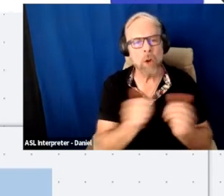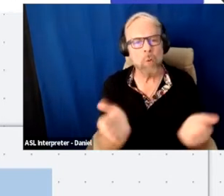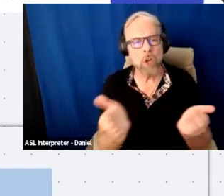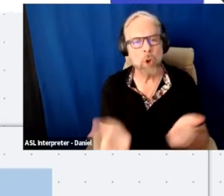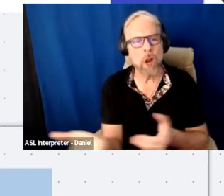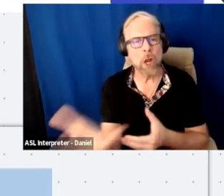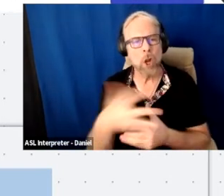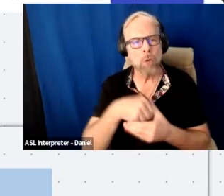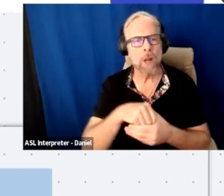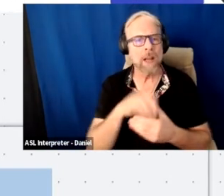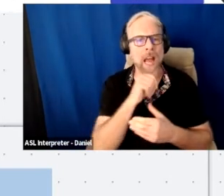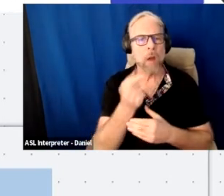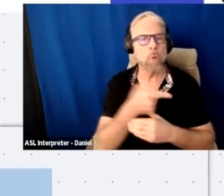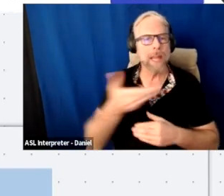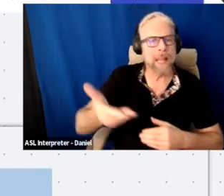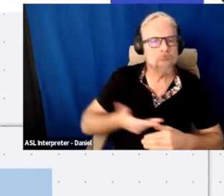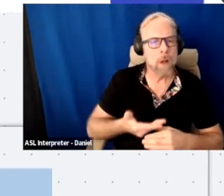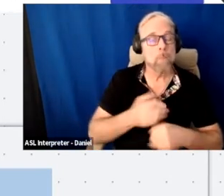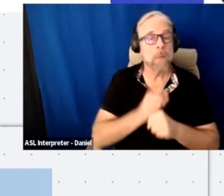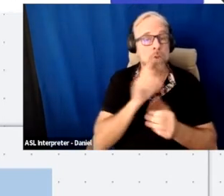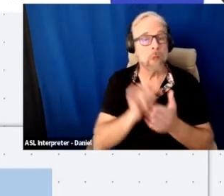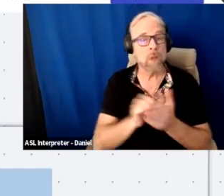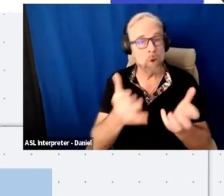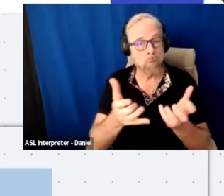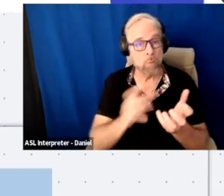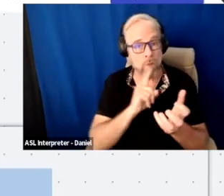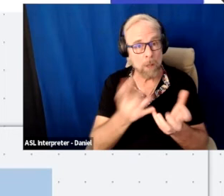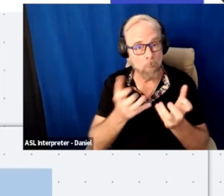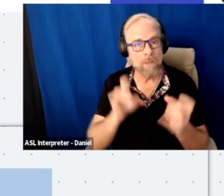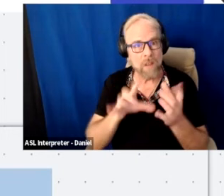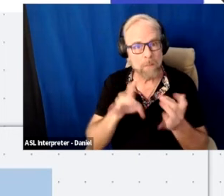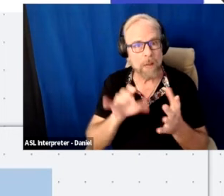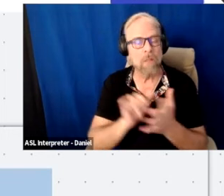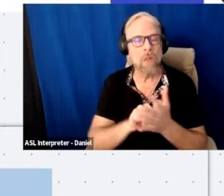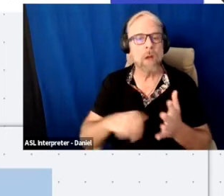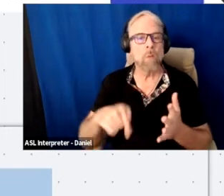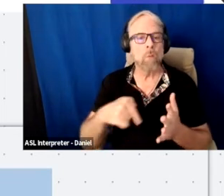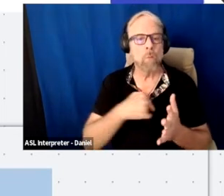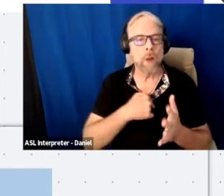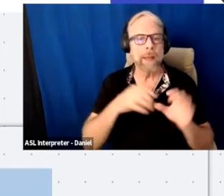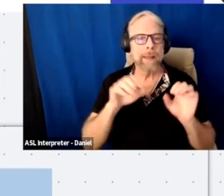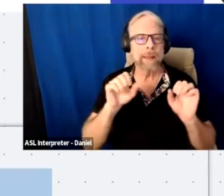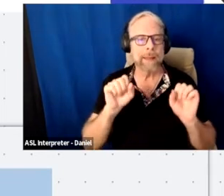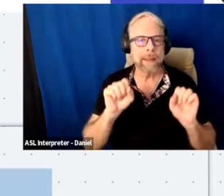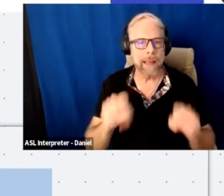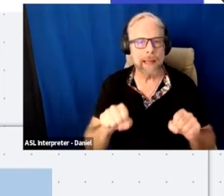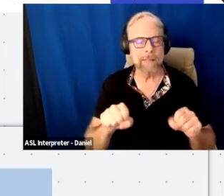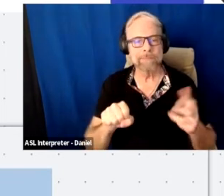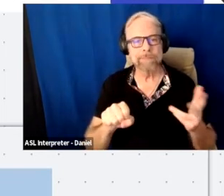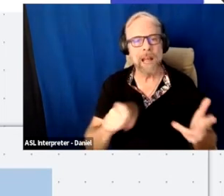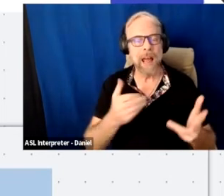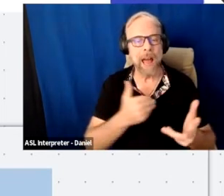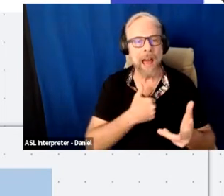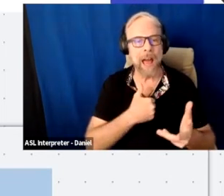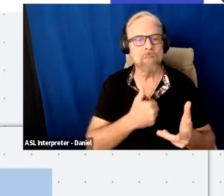just invitation, to make sure that if we are looking for feedback, that we're able to have community